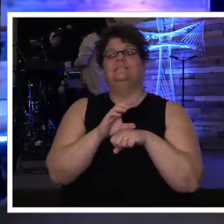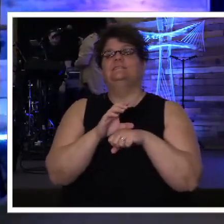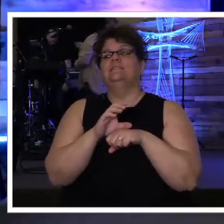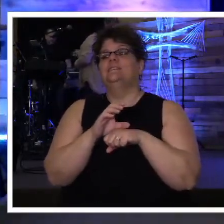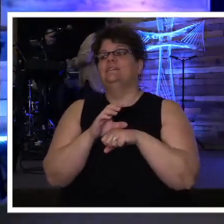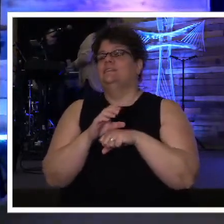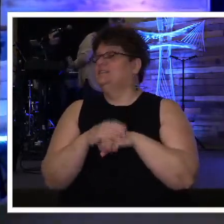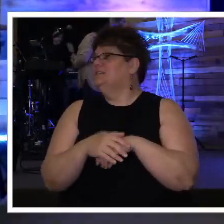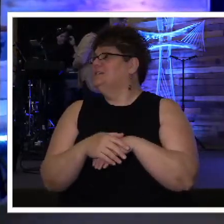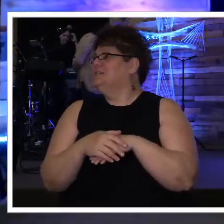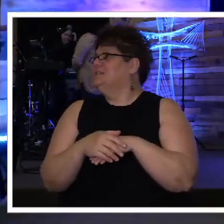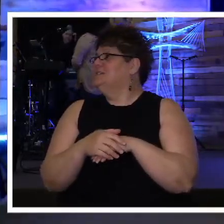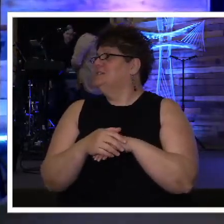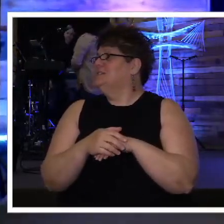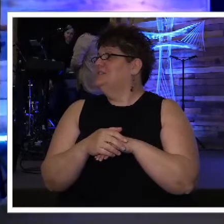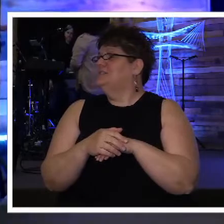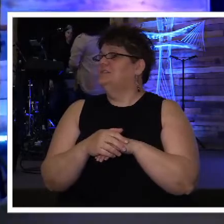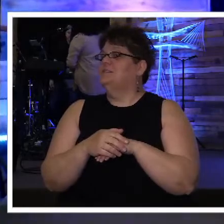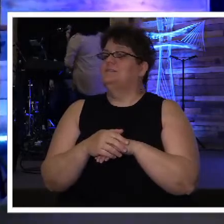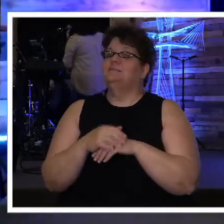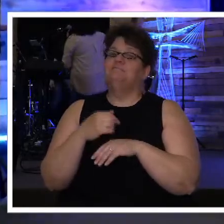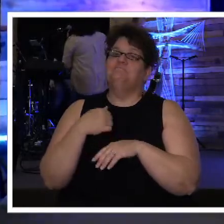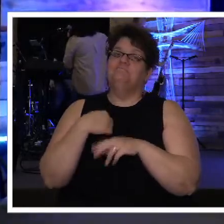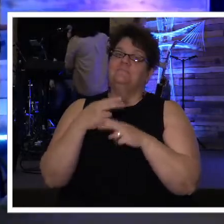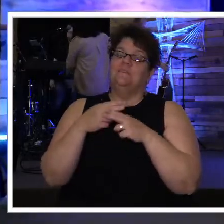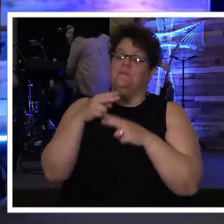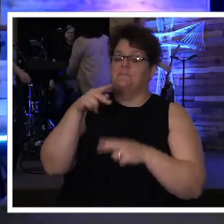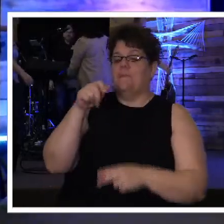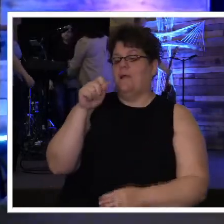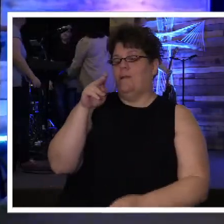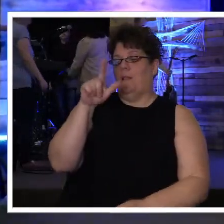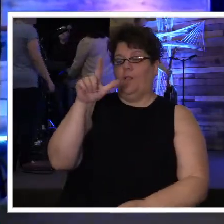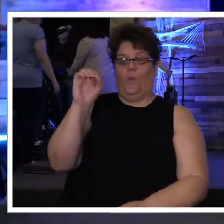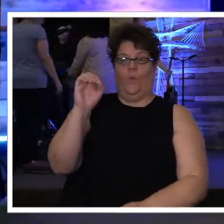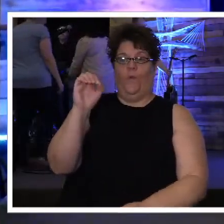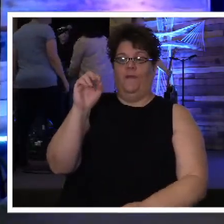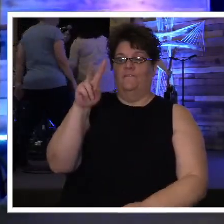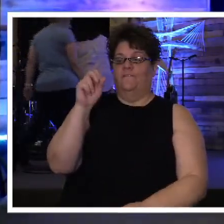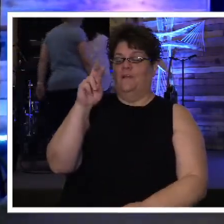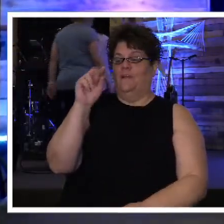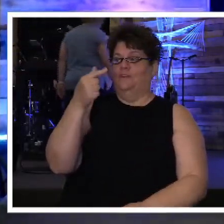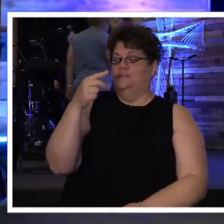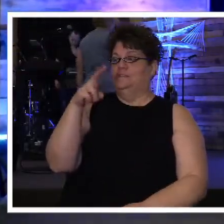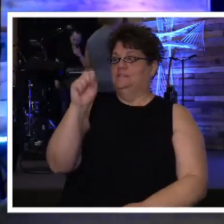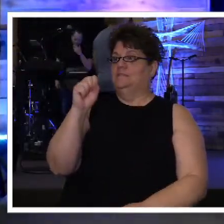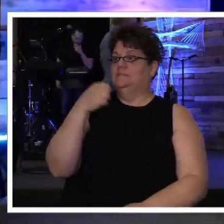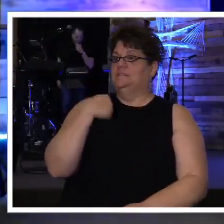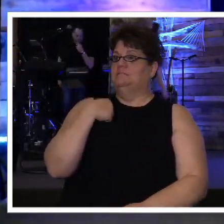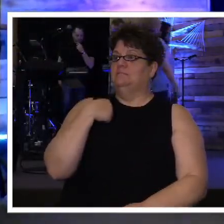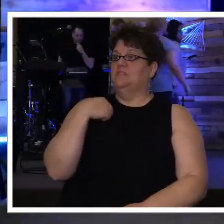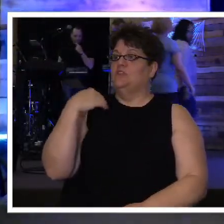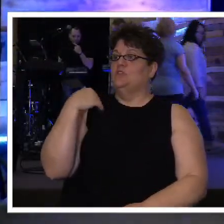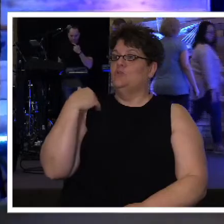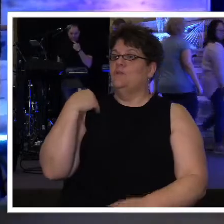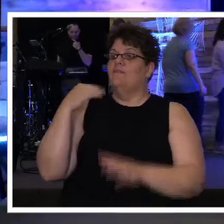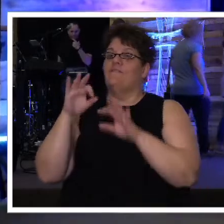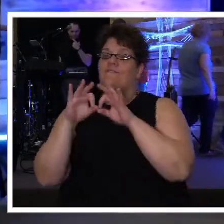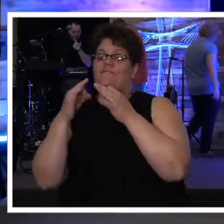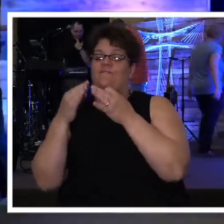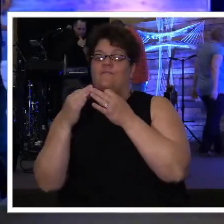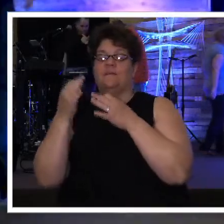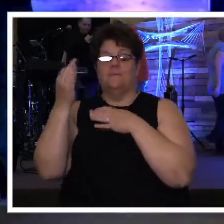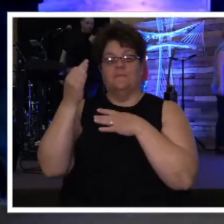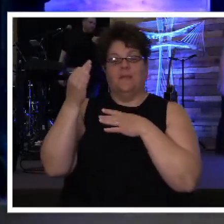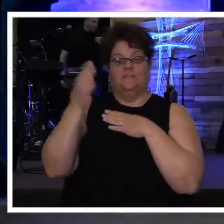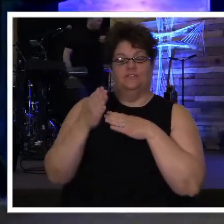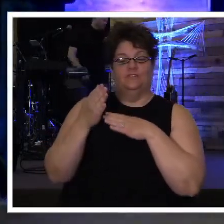For those of you who may not know me, my name is Pablo Vargas. I have the privilege of serving here at Grace Assembly of God as the youth and family pastor. So I get to